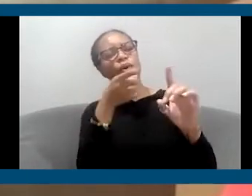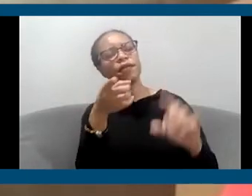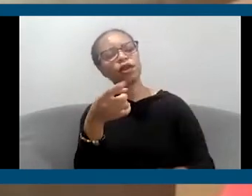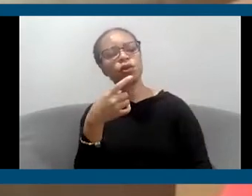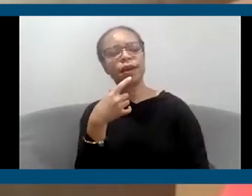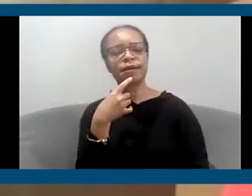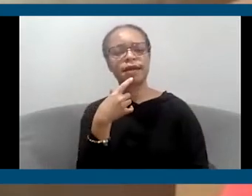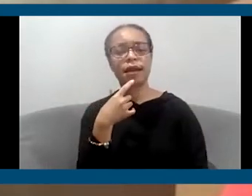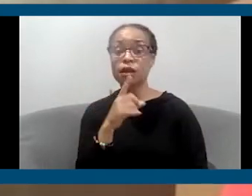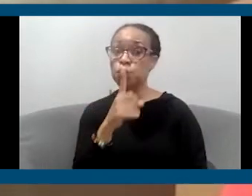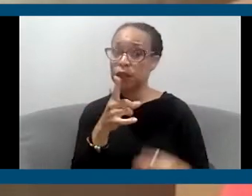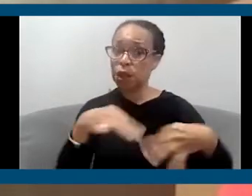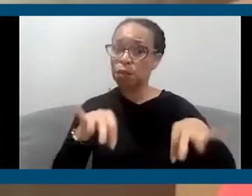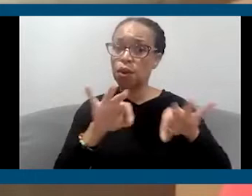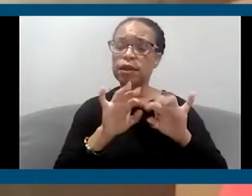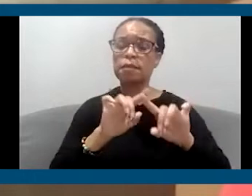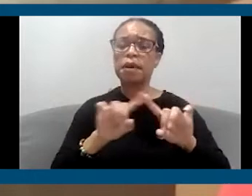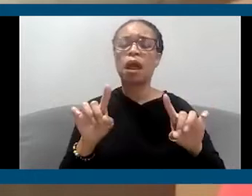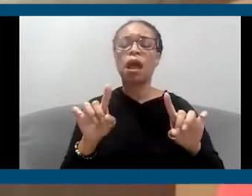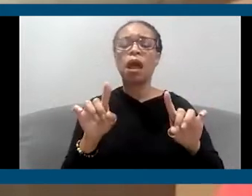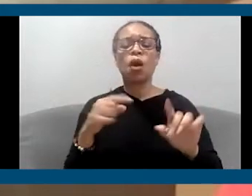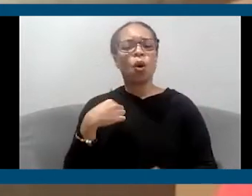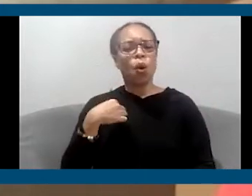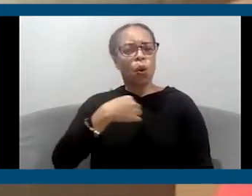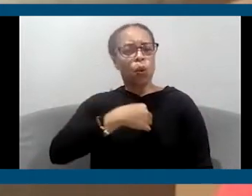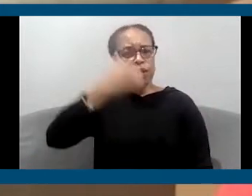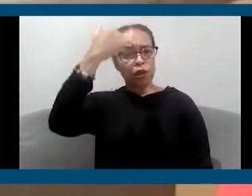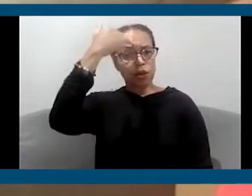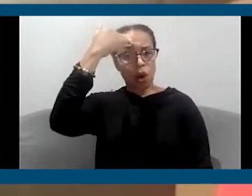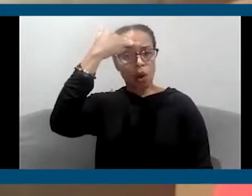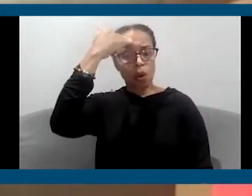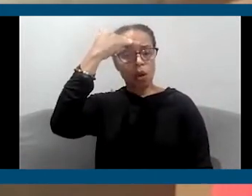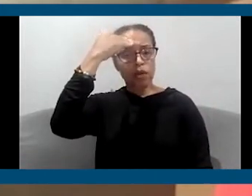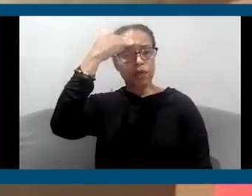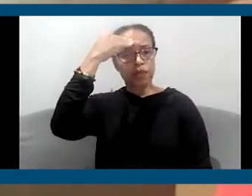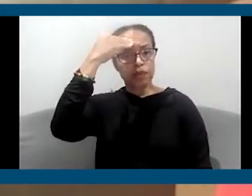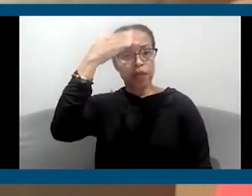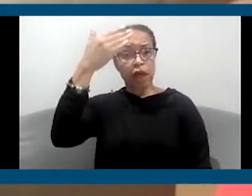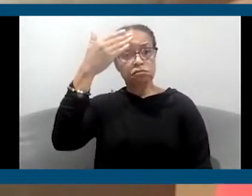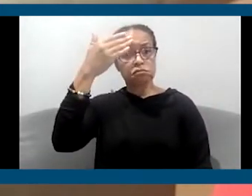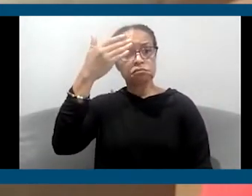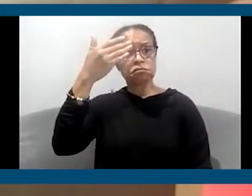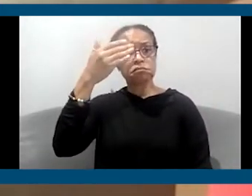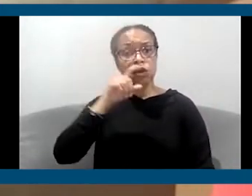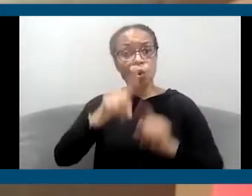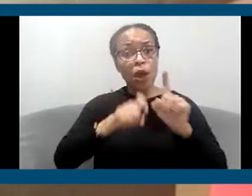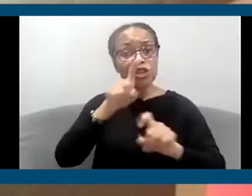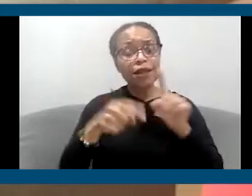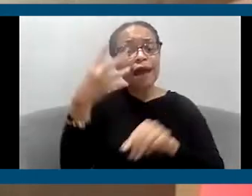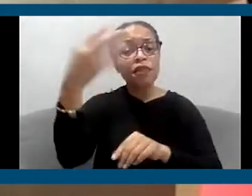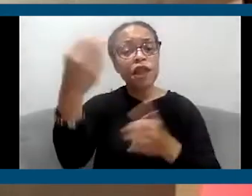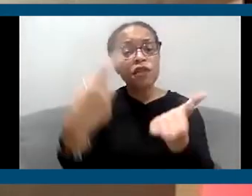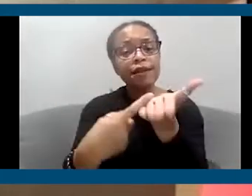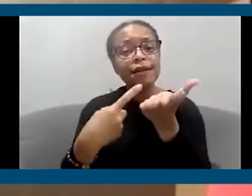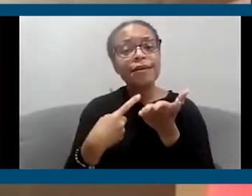that is really important. But, we know that there are some polls out there that talk about,